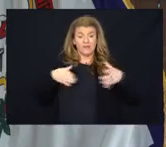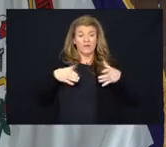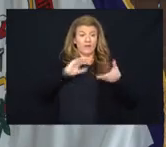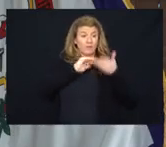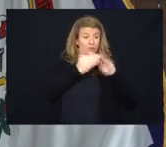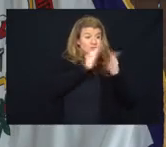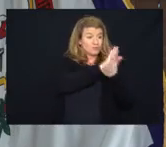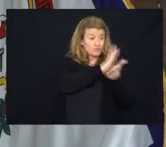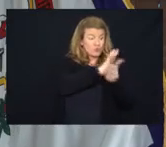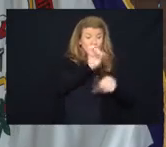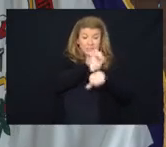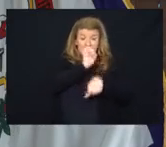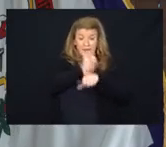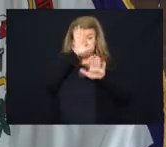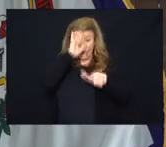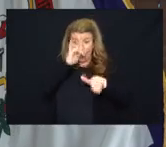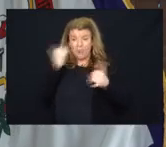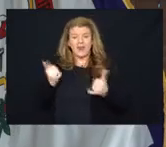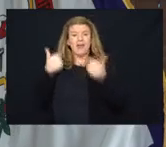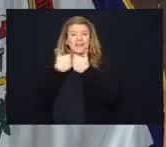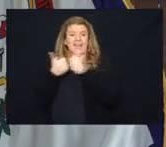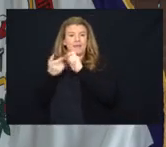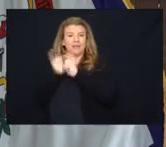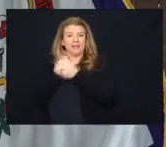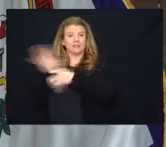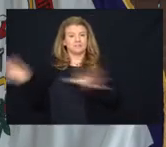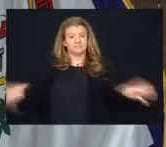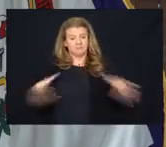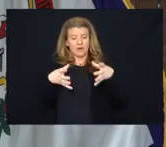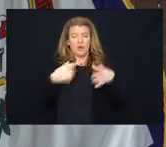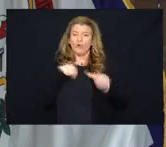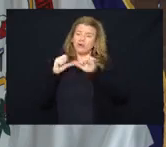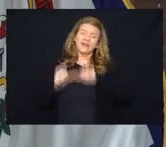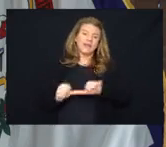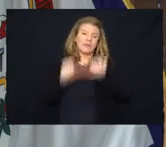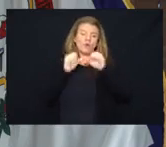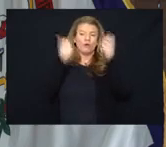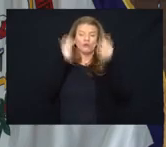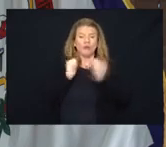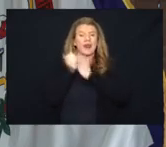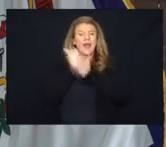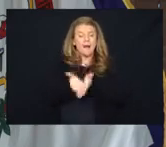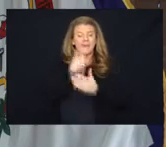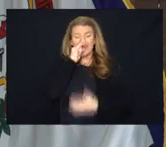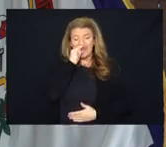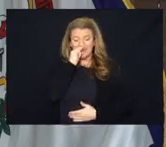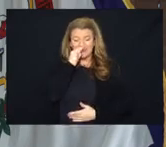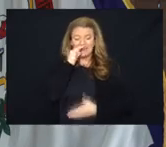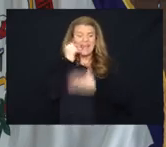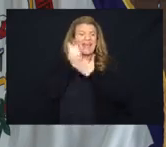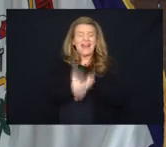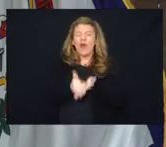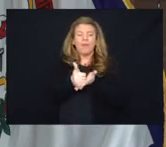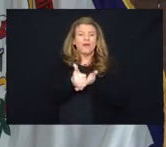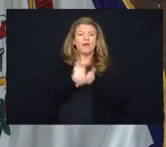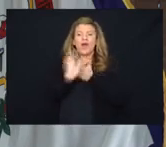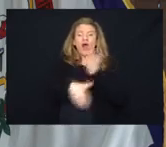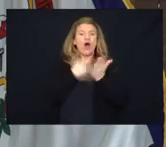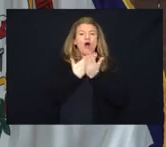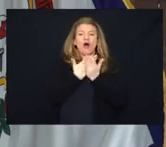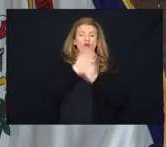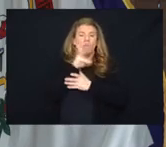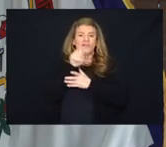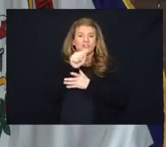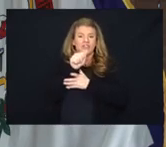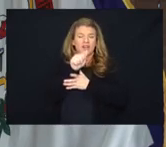Schools and Jobs and Hope, and we're going to keep at this and everything and try to help our kids, try to help all in West